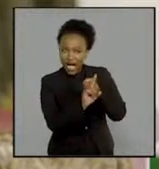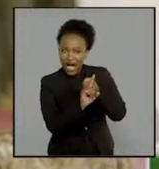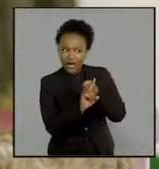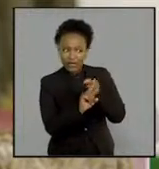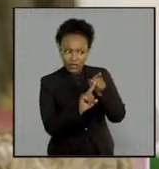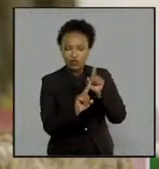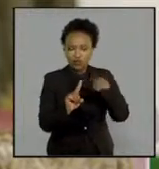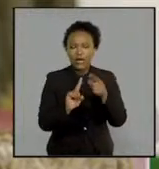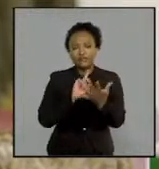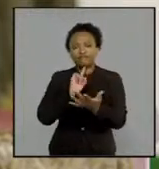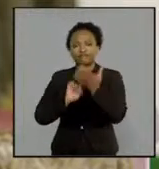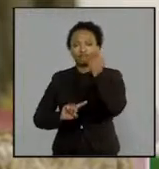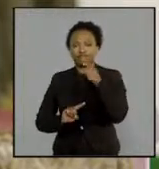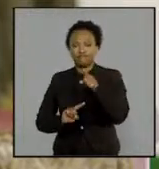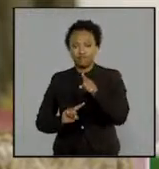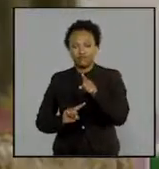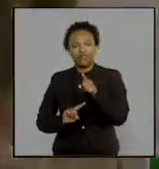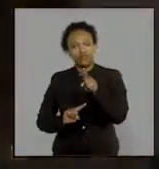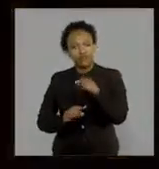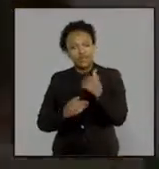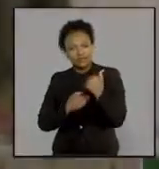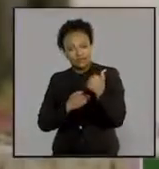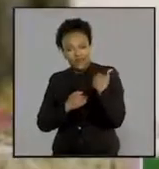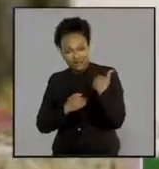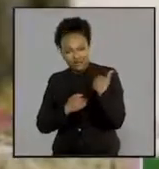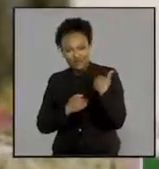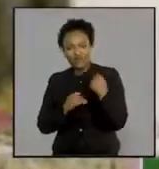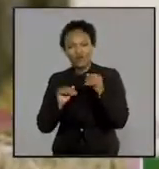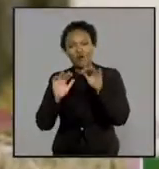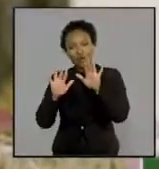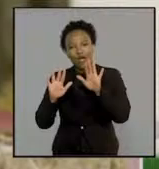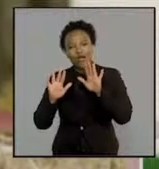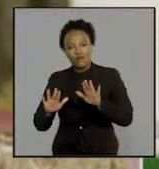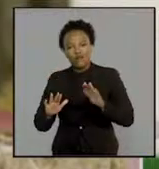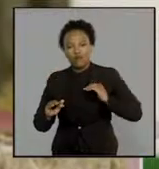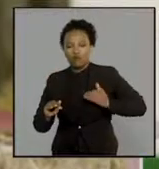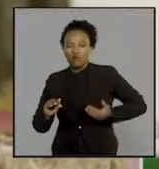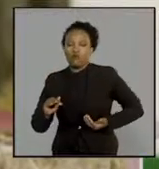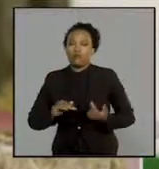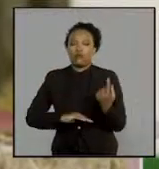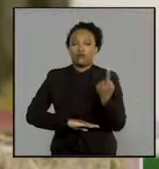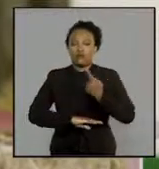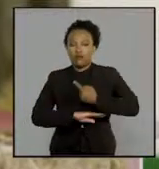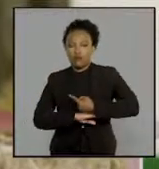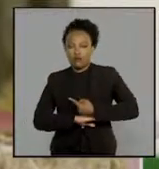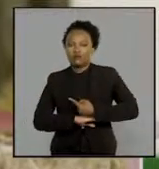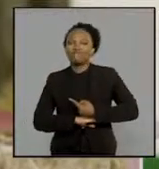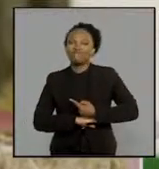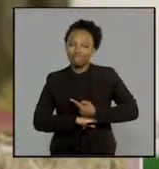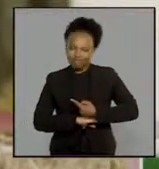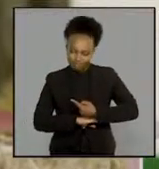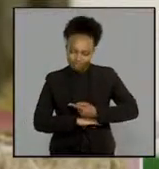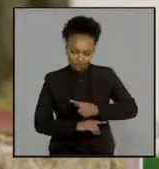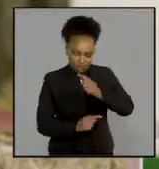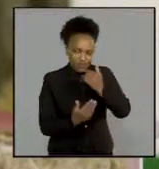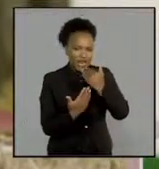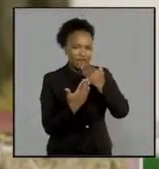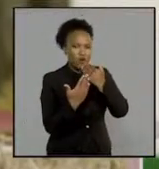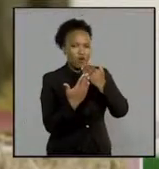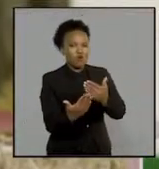1956 fought for. Have a safe and wonderful Women's